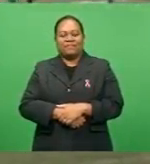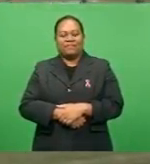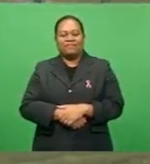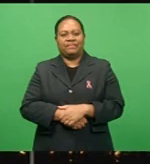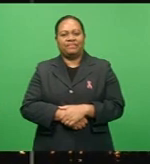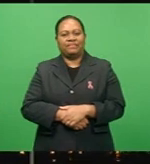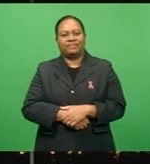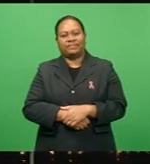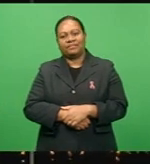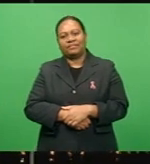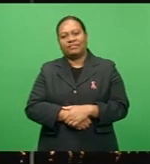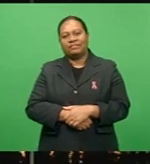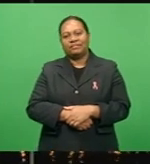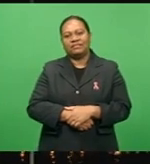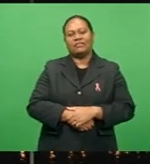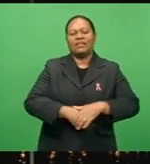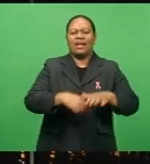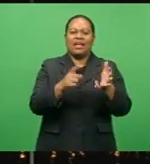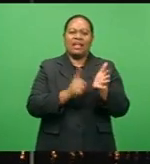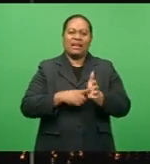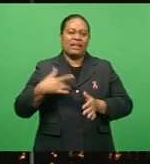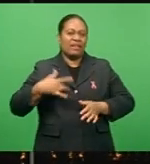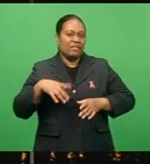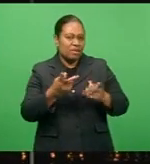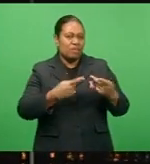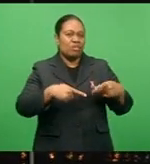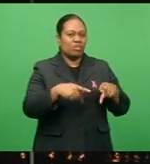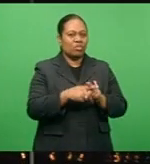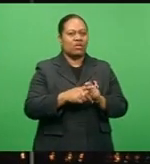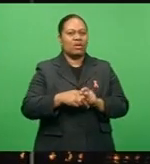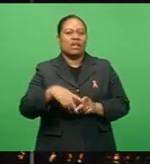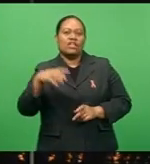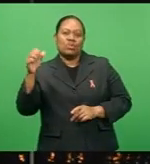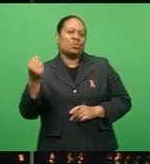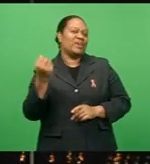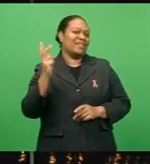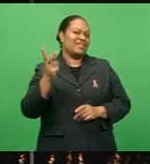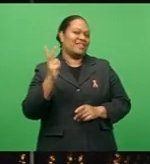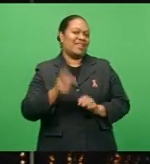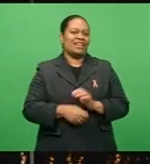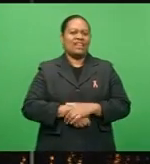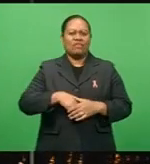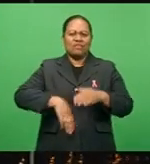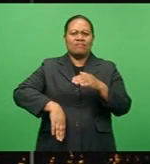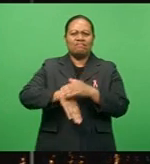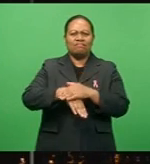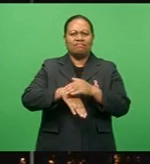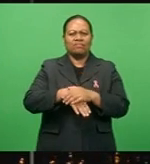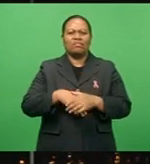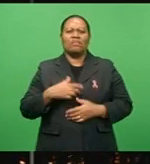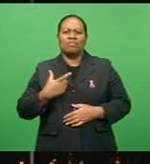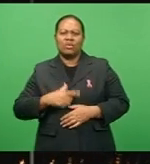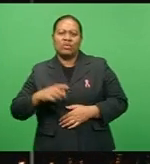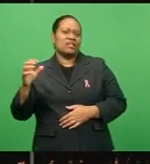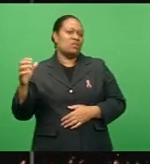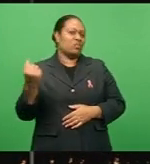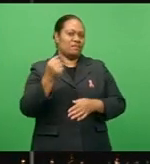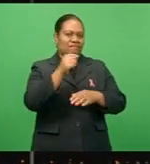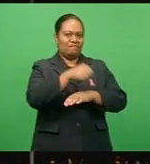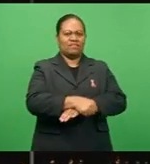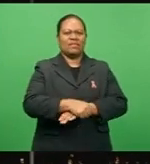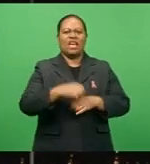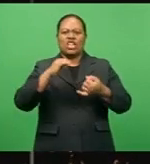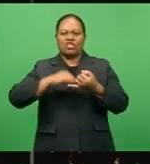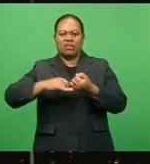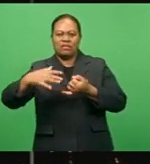could not capitalize. It wasn't until the 58th minute of play that Nandi broke the deadlock. Second half, our coach